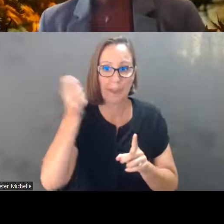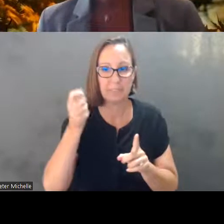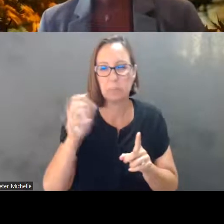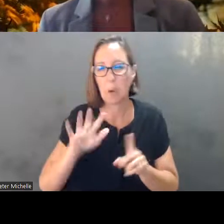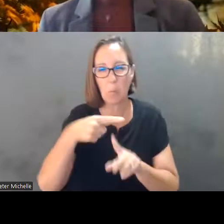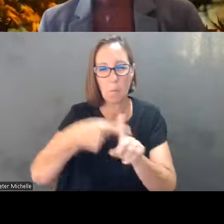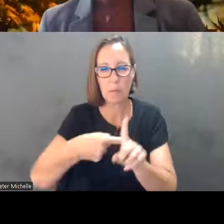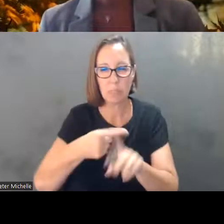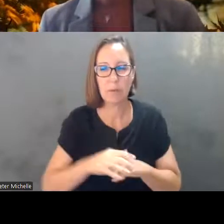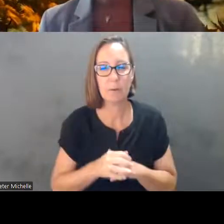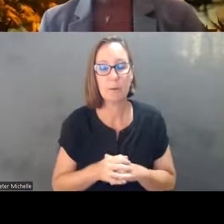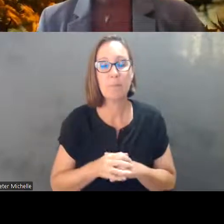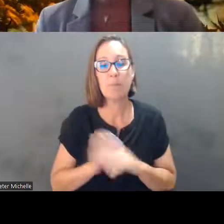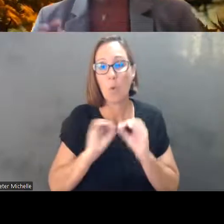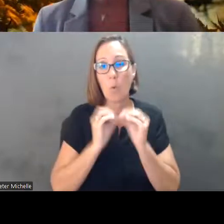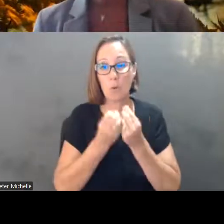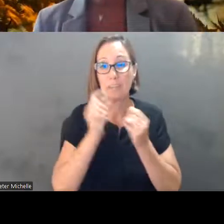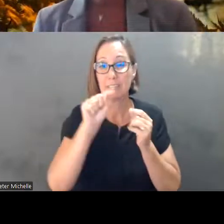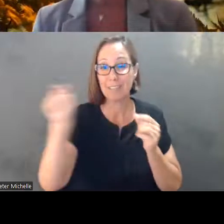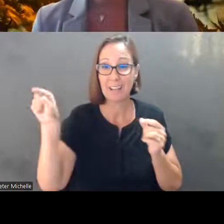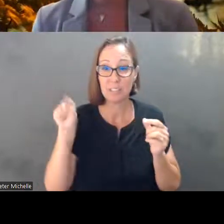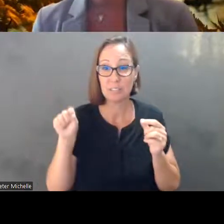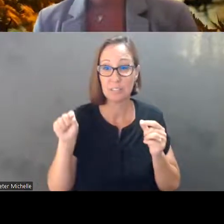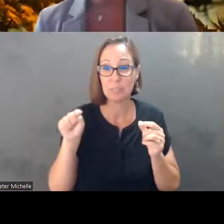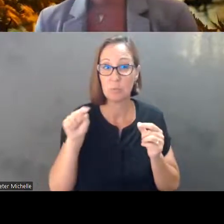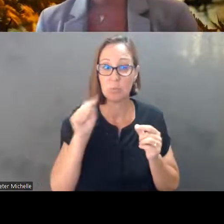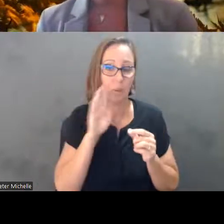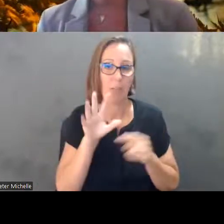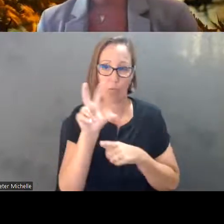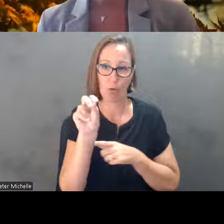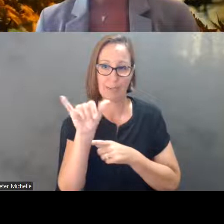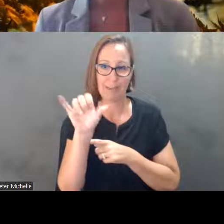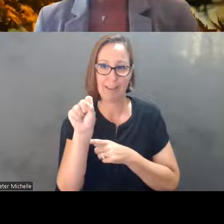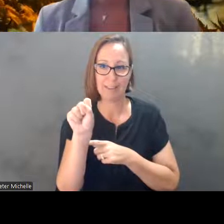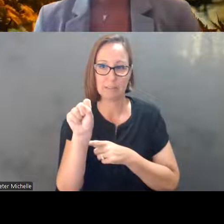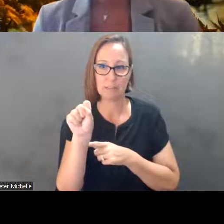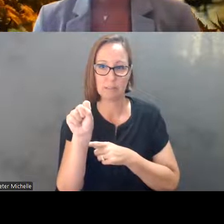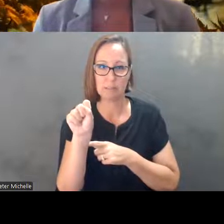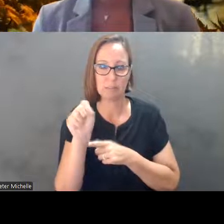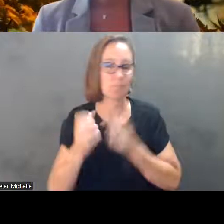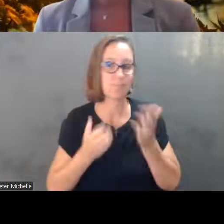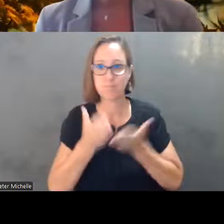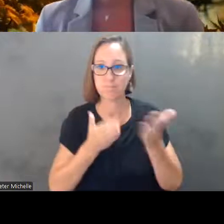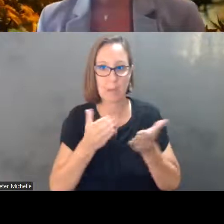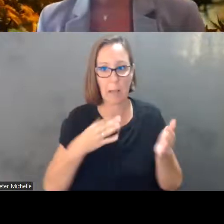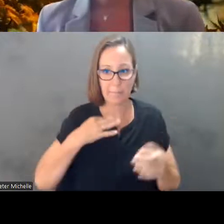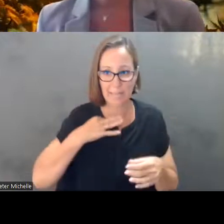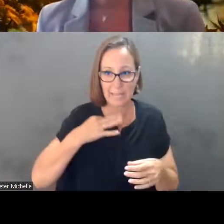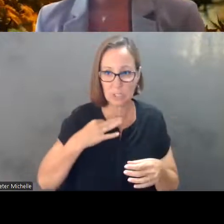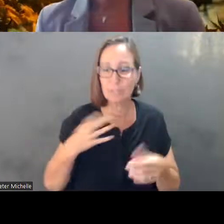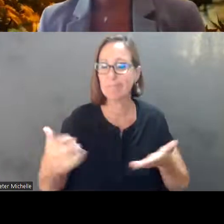then organizations will have 30 days to submit their applications, and then we'll review